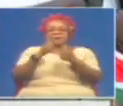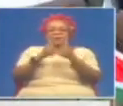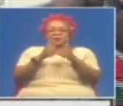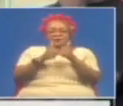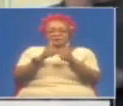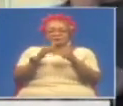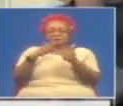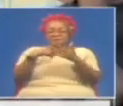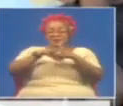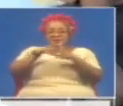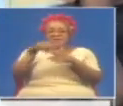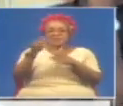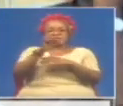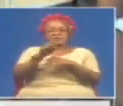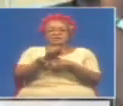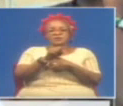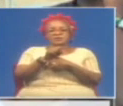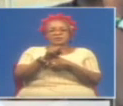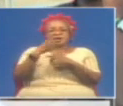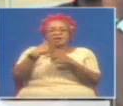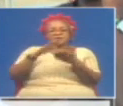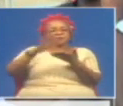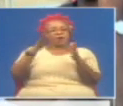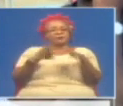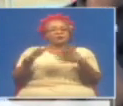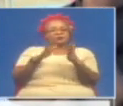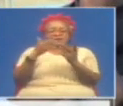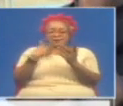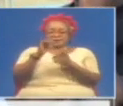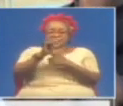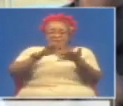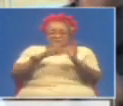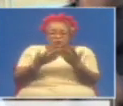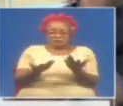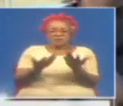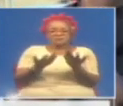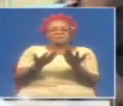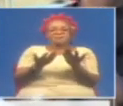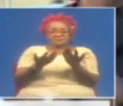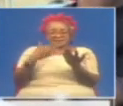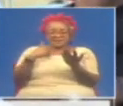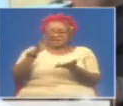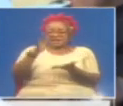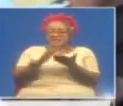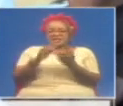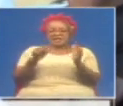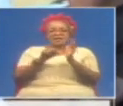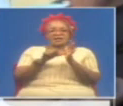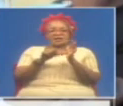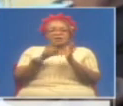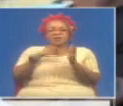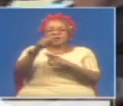this season. We're looking at getting more continuity, less stoppages. That means by making less errors. You know, we realized in